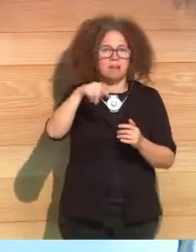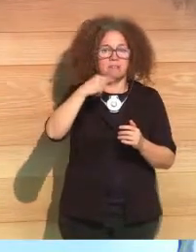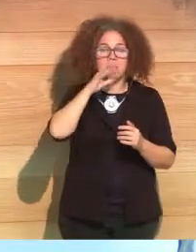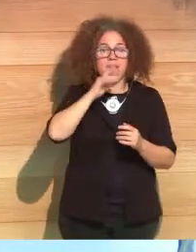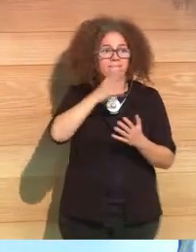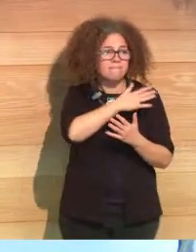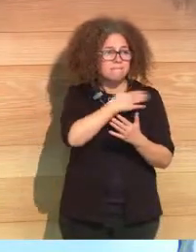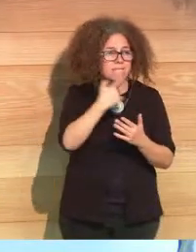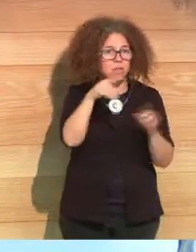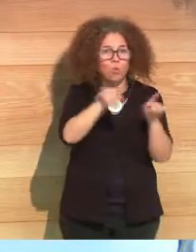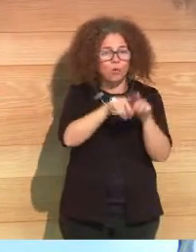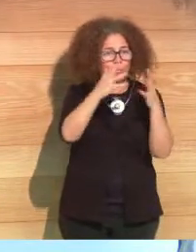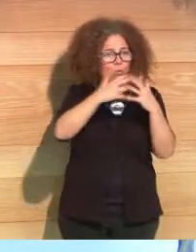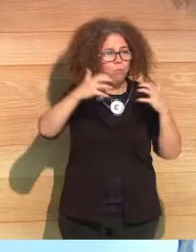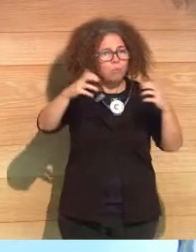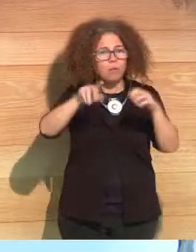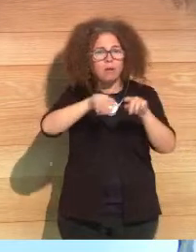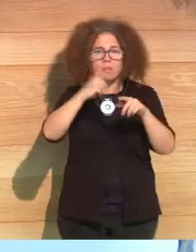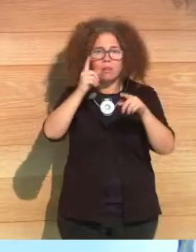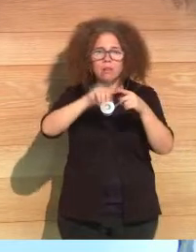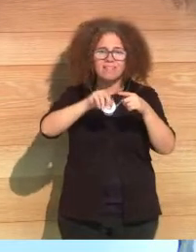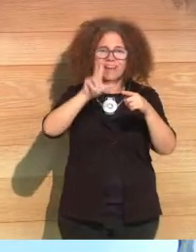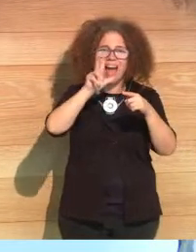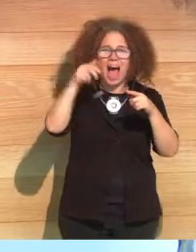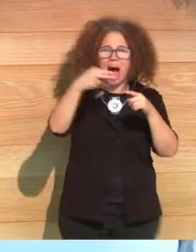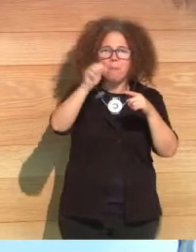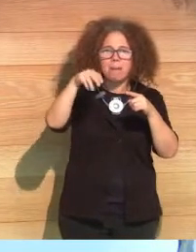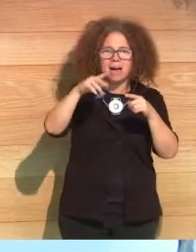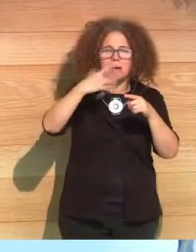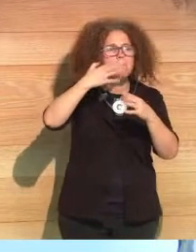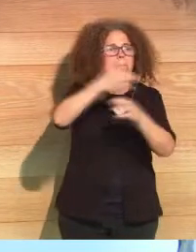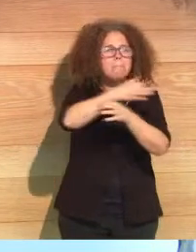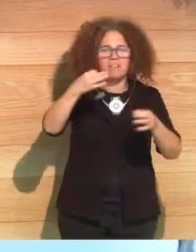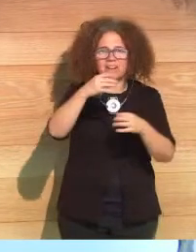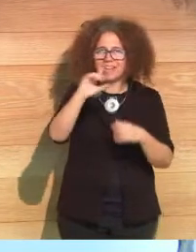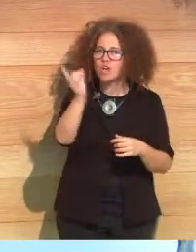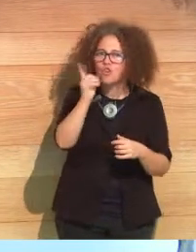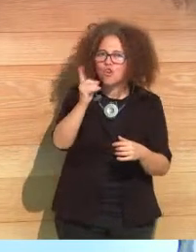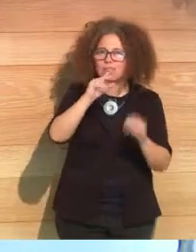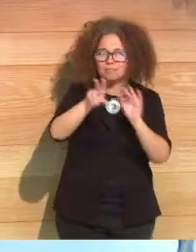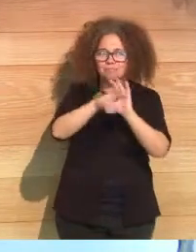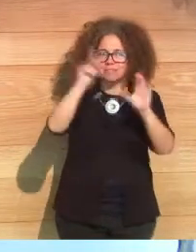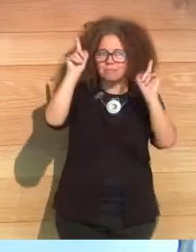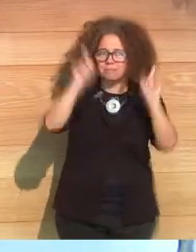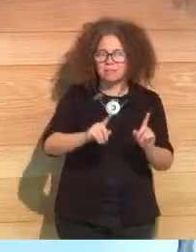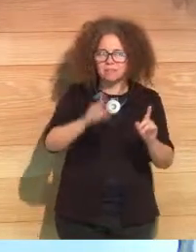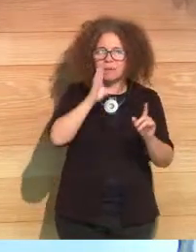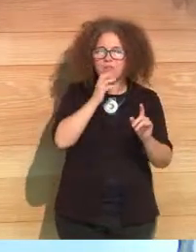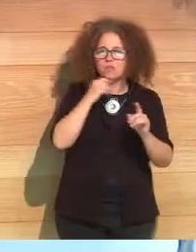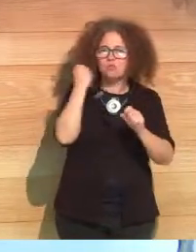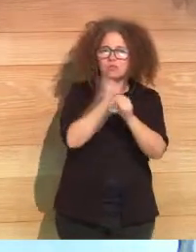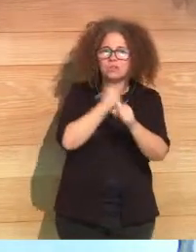the Ambar part is not perfect, because it's still a very much work in progress, and